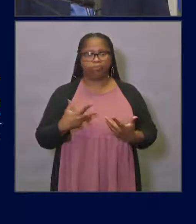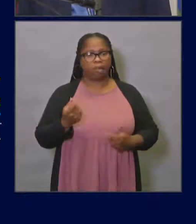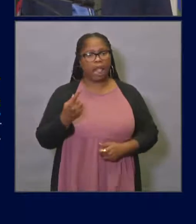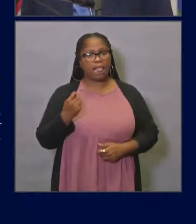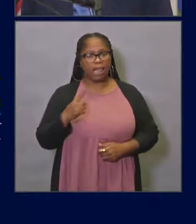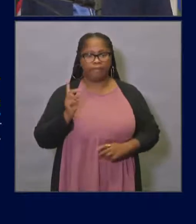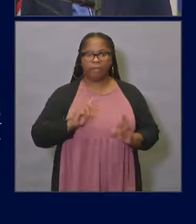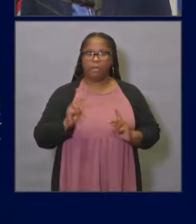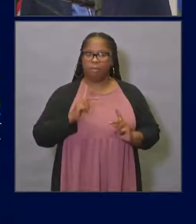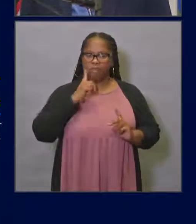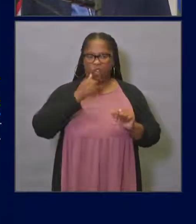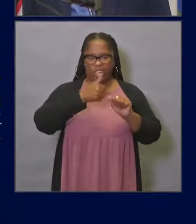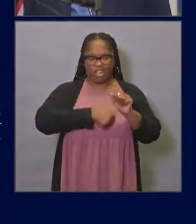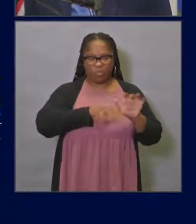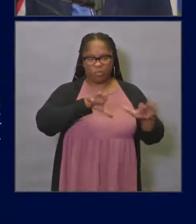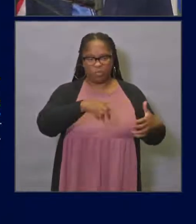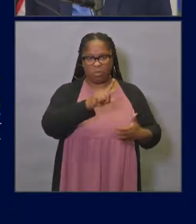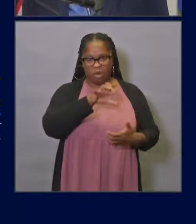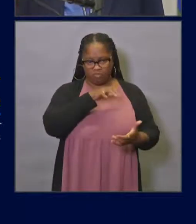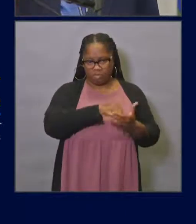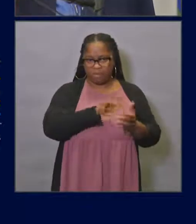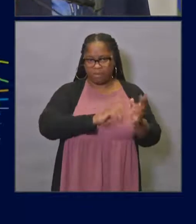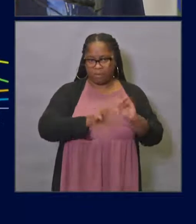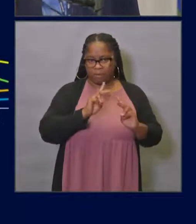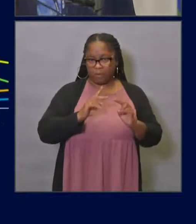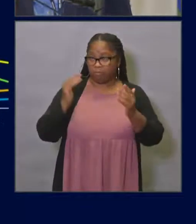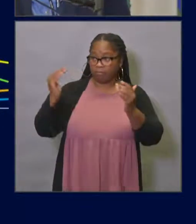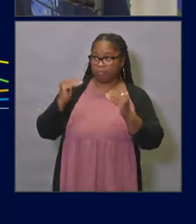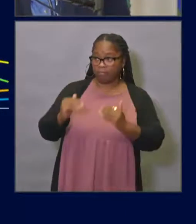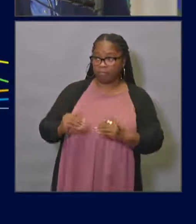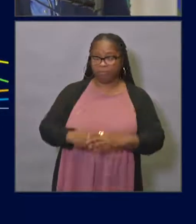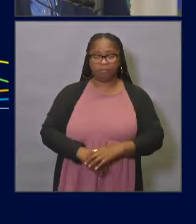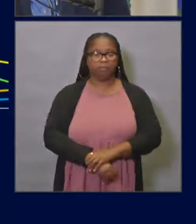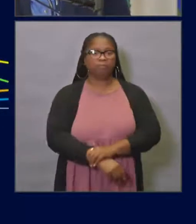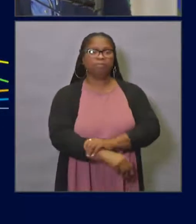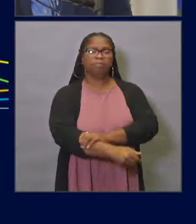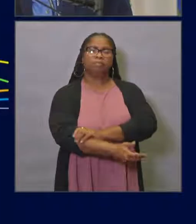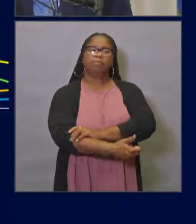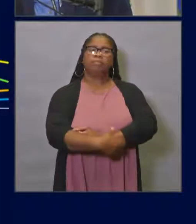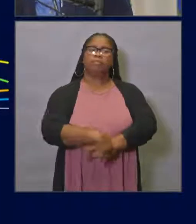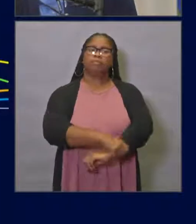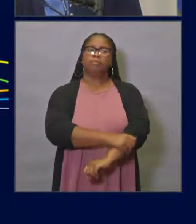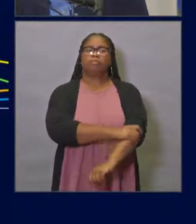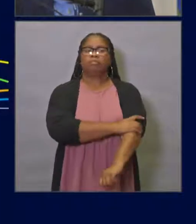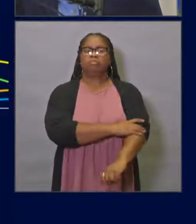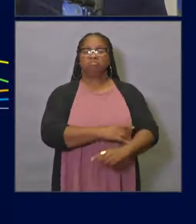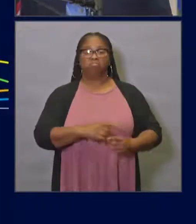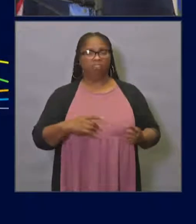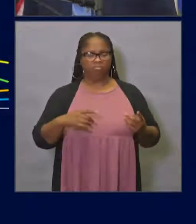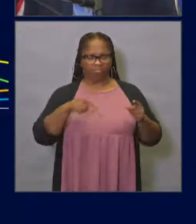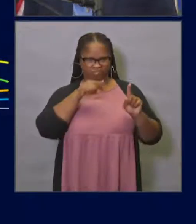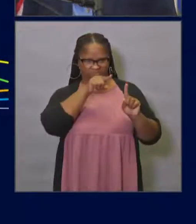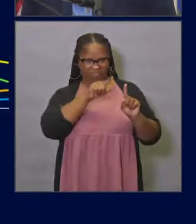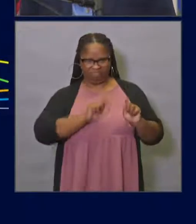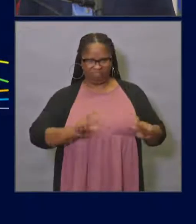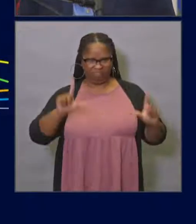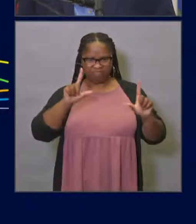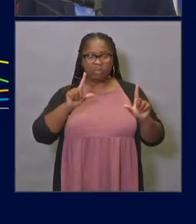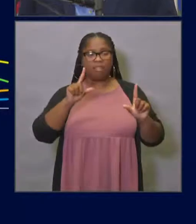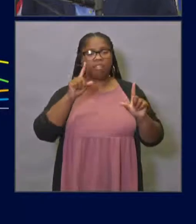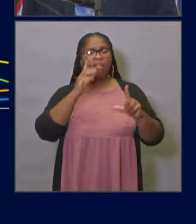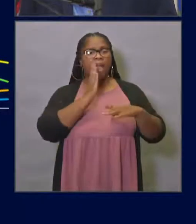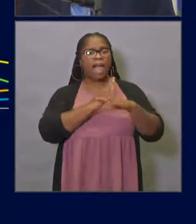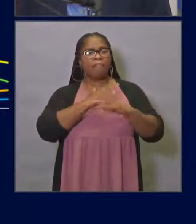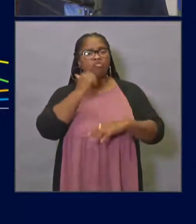per 100,000 people. We'll take the next slide. This slide shows average daily hospitalizations per